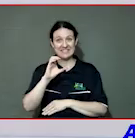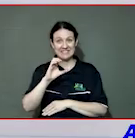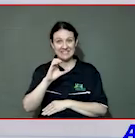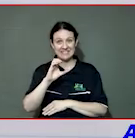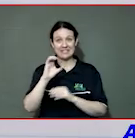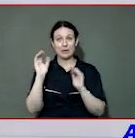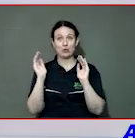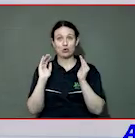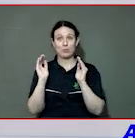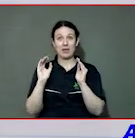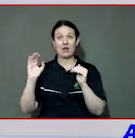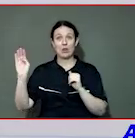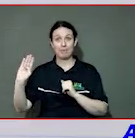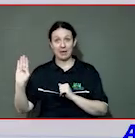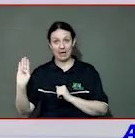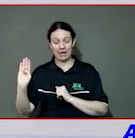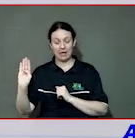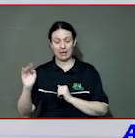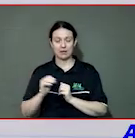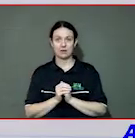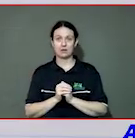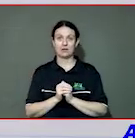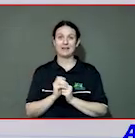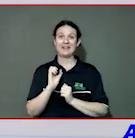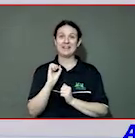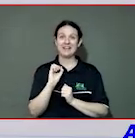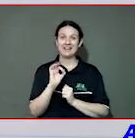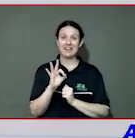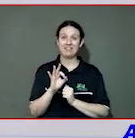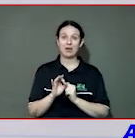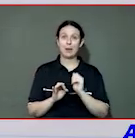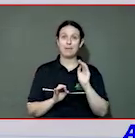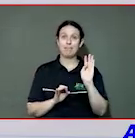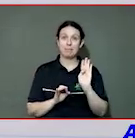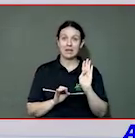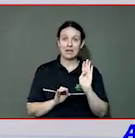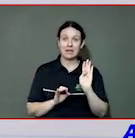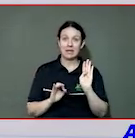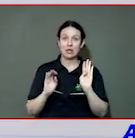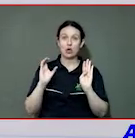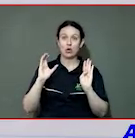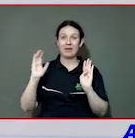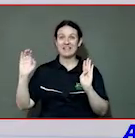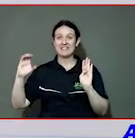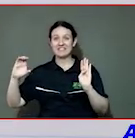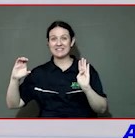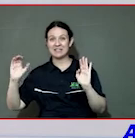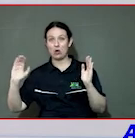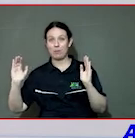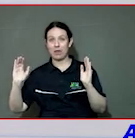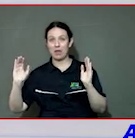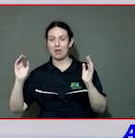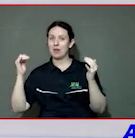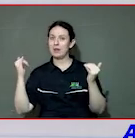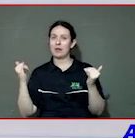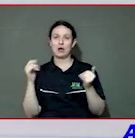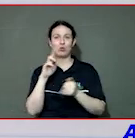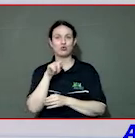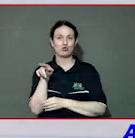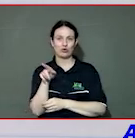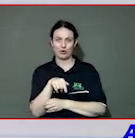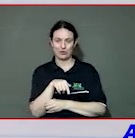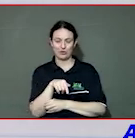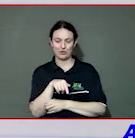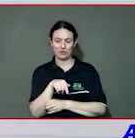with B. Because if you compare B with C, then it's not lower anymore, then it's